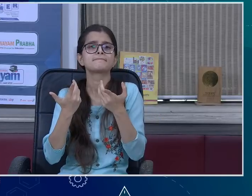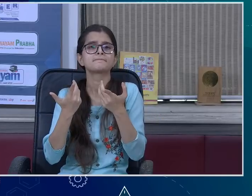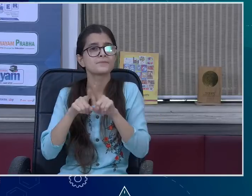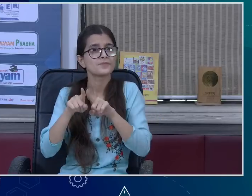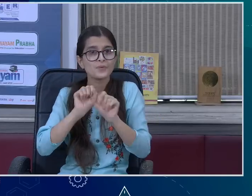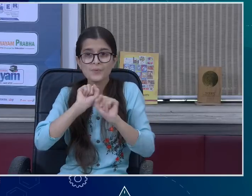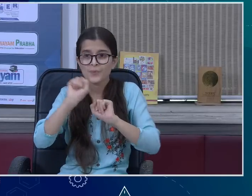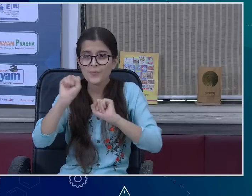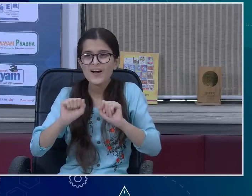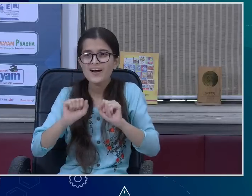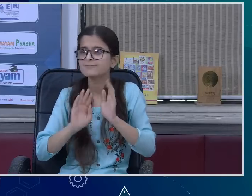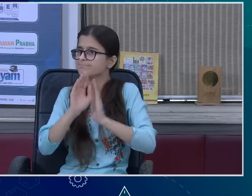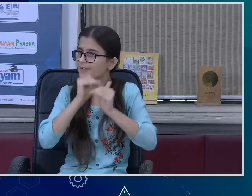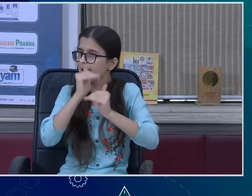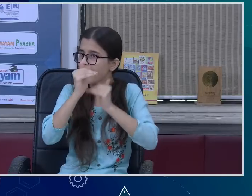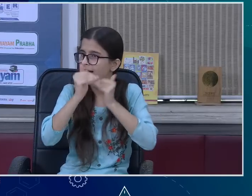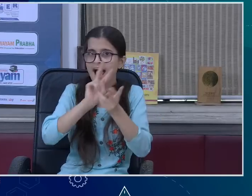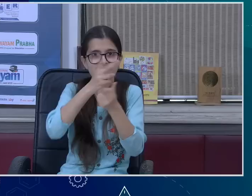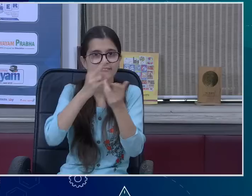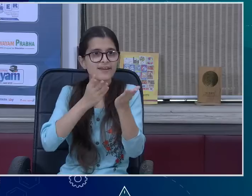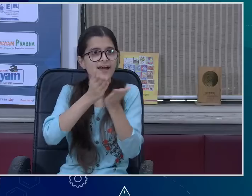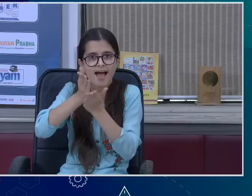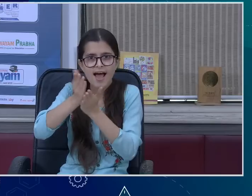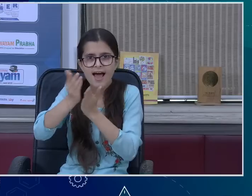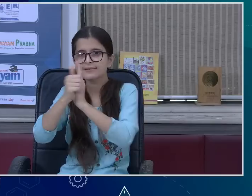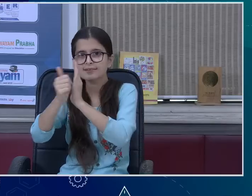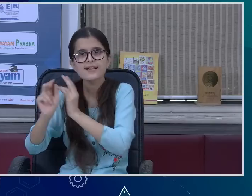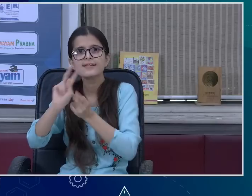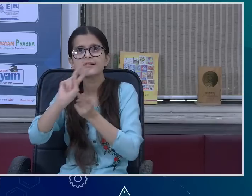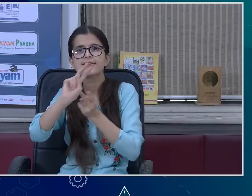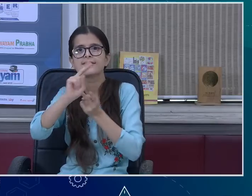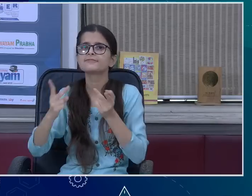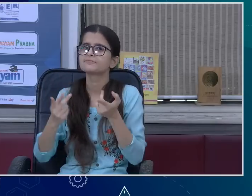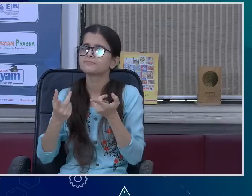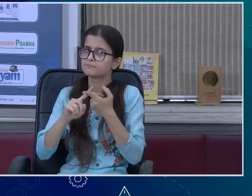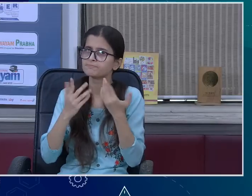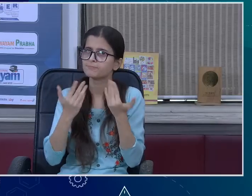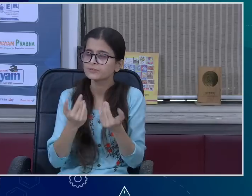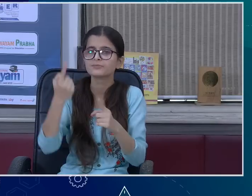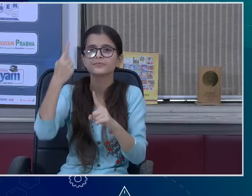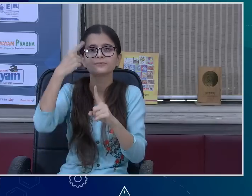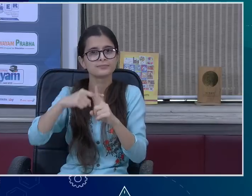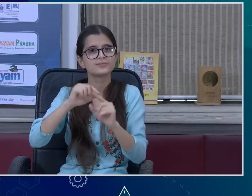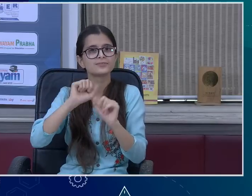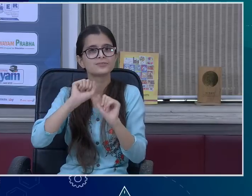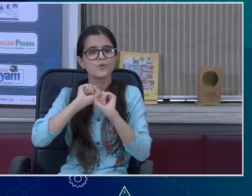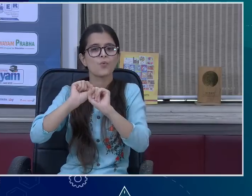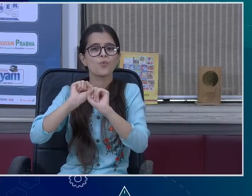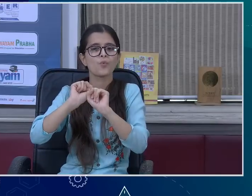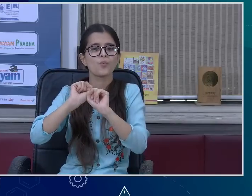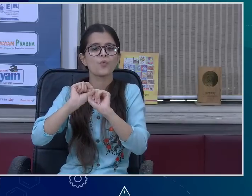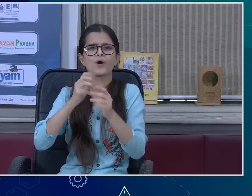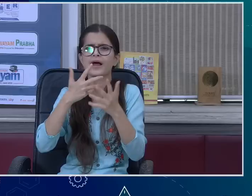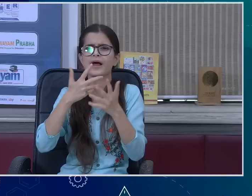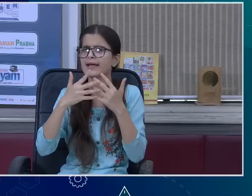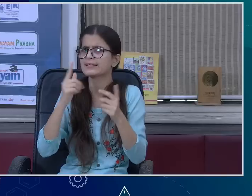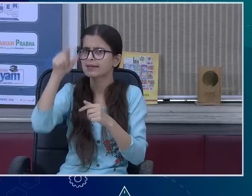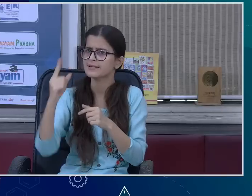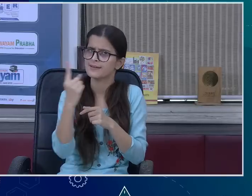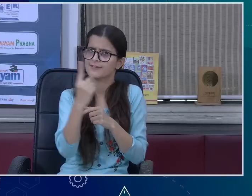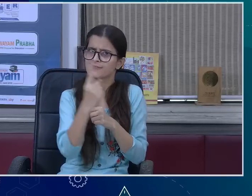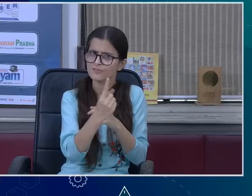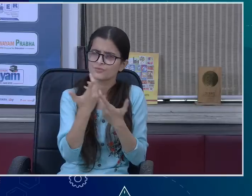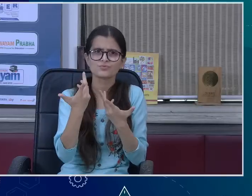develop different abilities to cope around the situations, whatever you or any individual finding